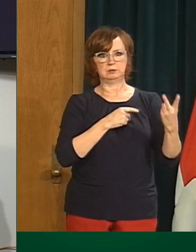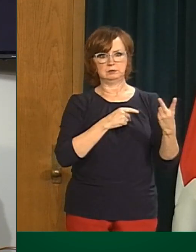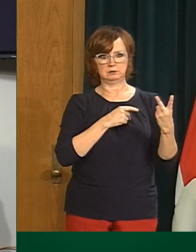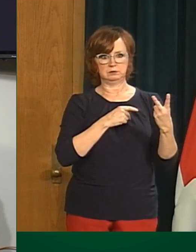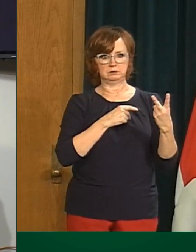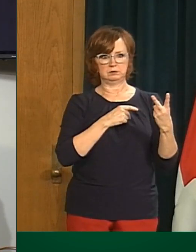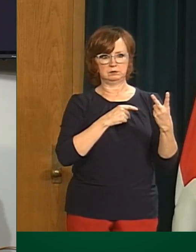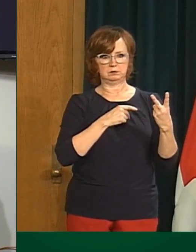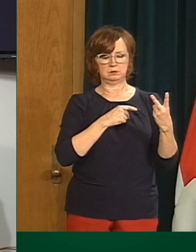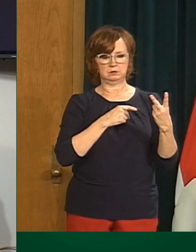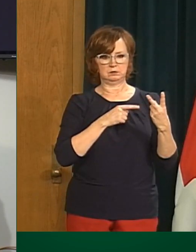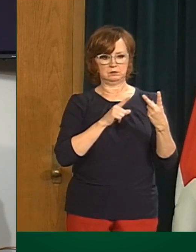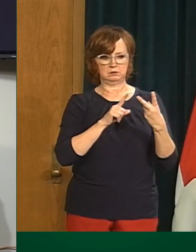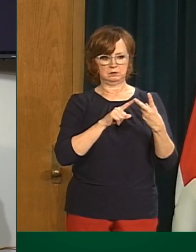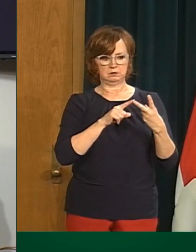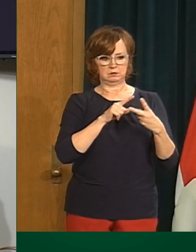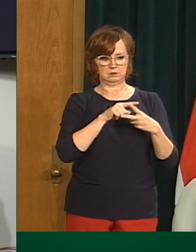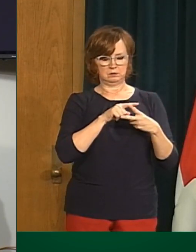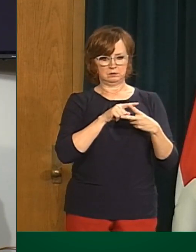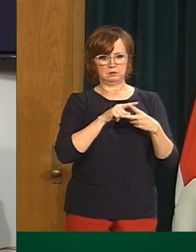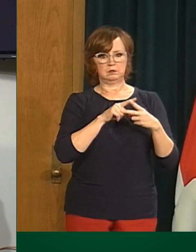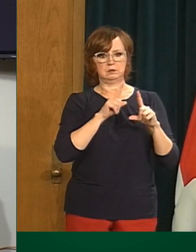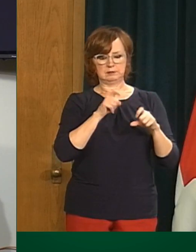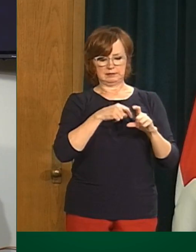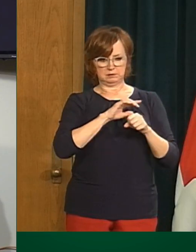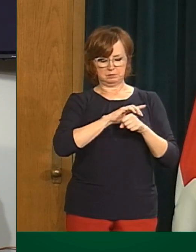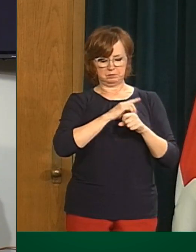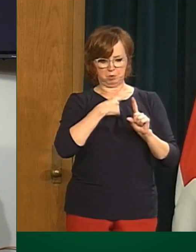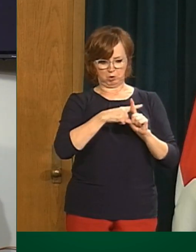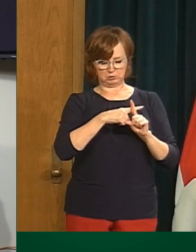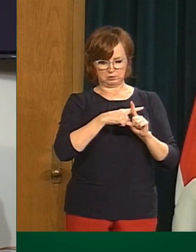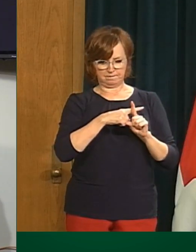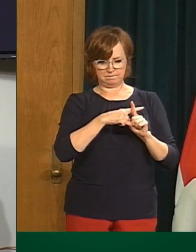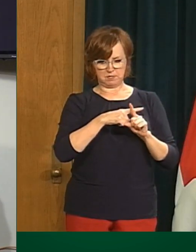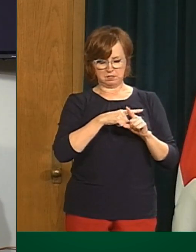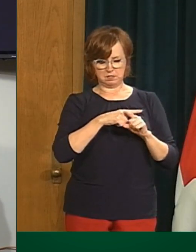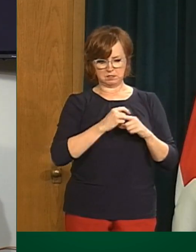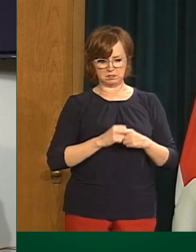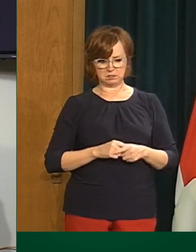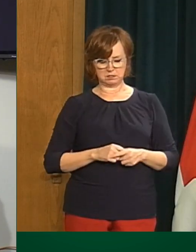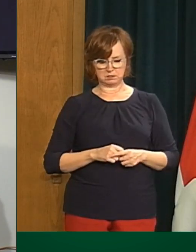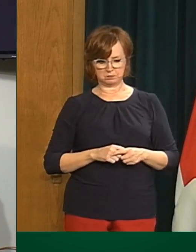tested positive. We have and we are supervising them